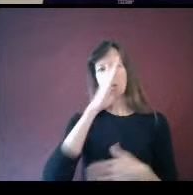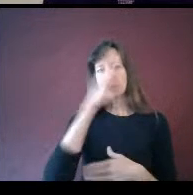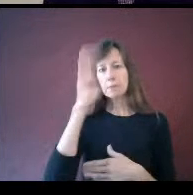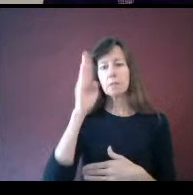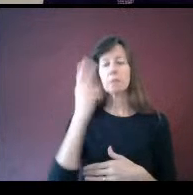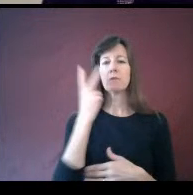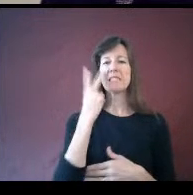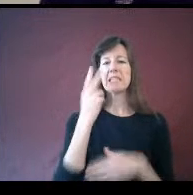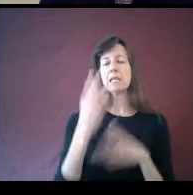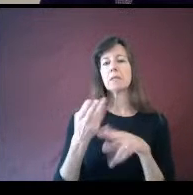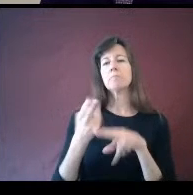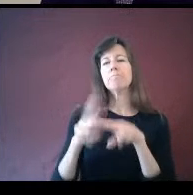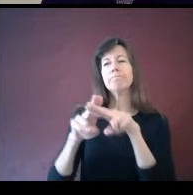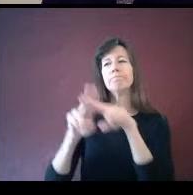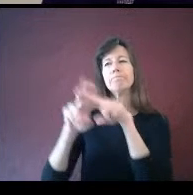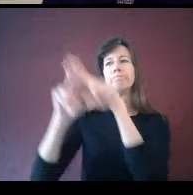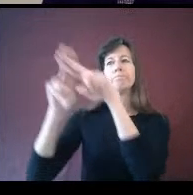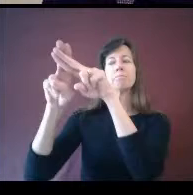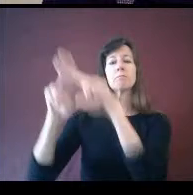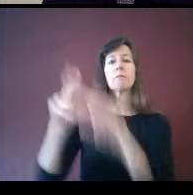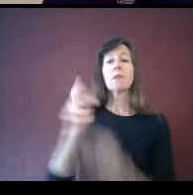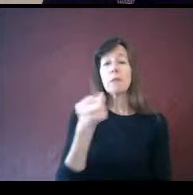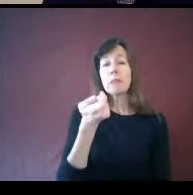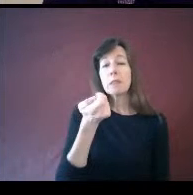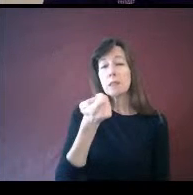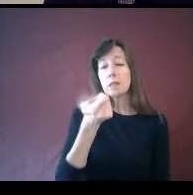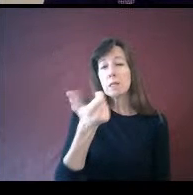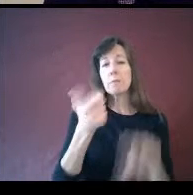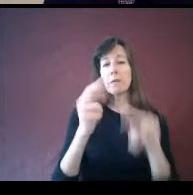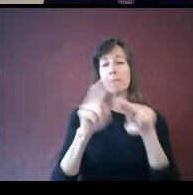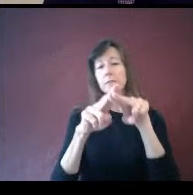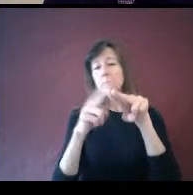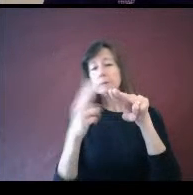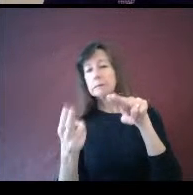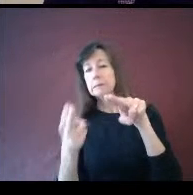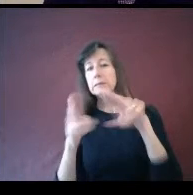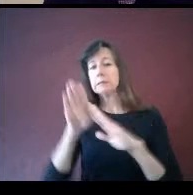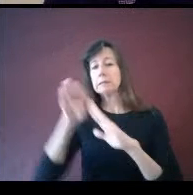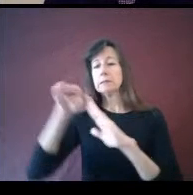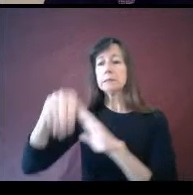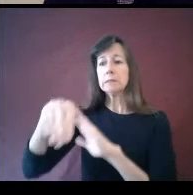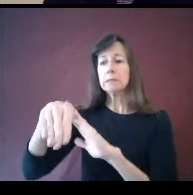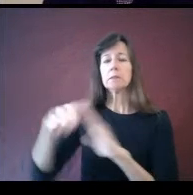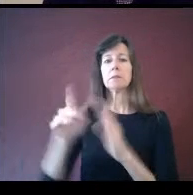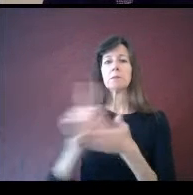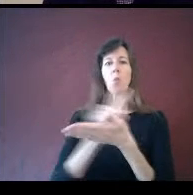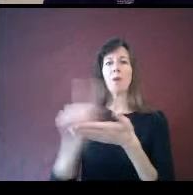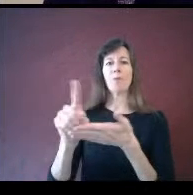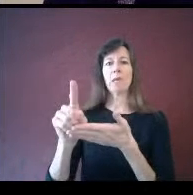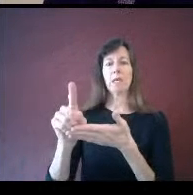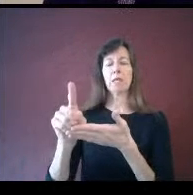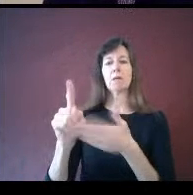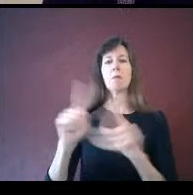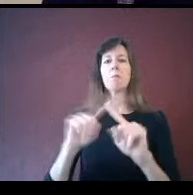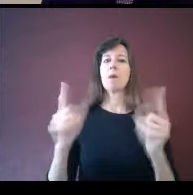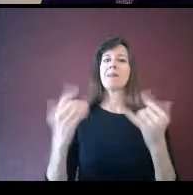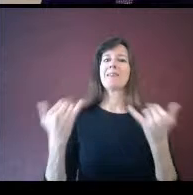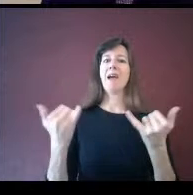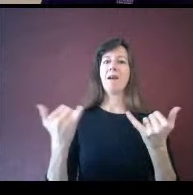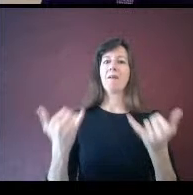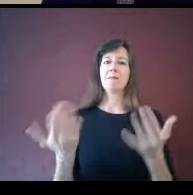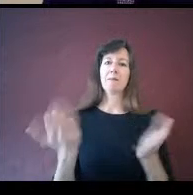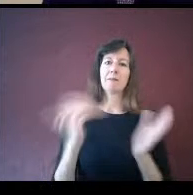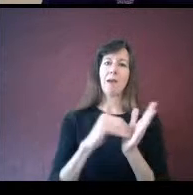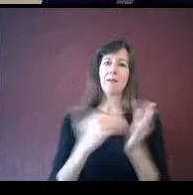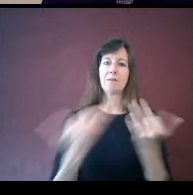slight decrease towards in the last week or so, but now we are back up to 29